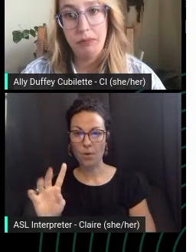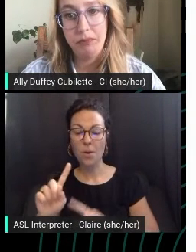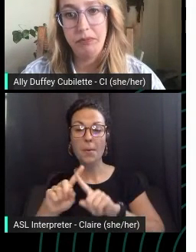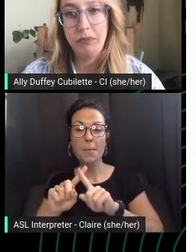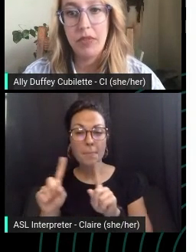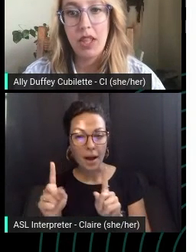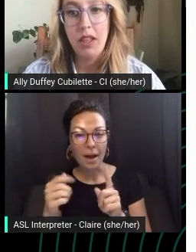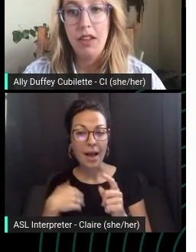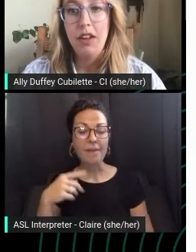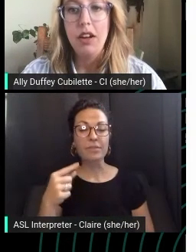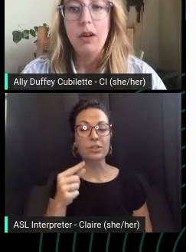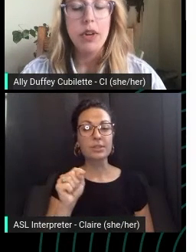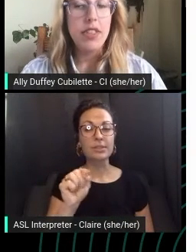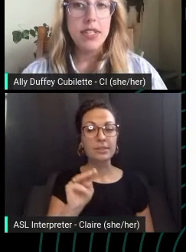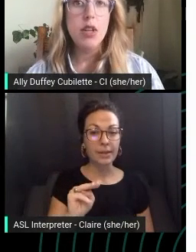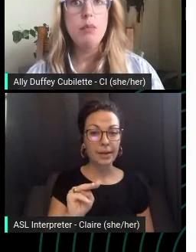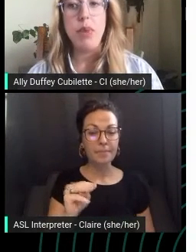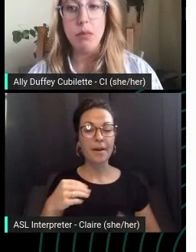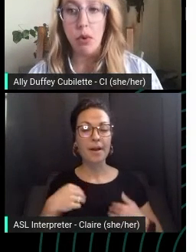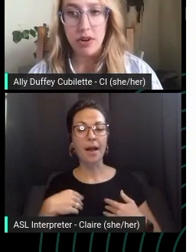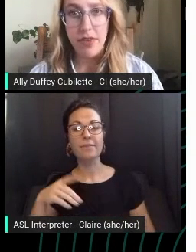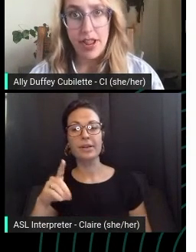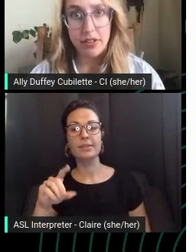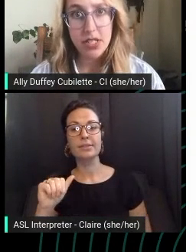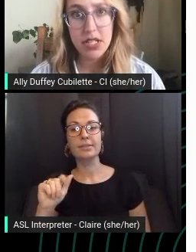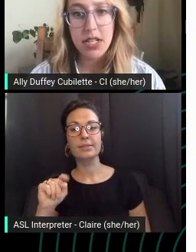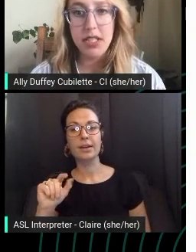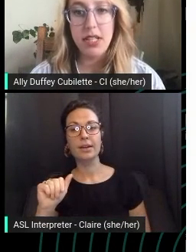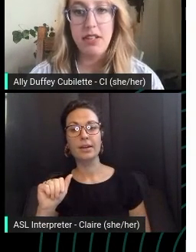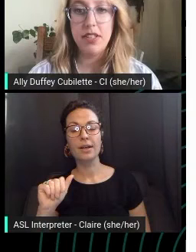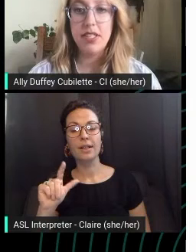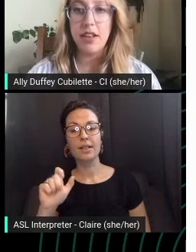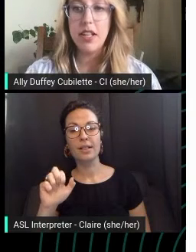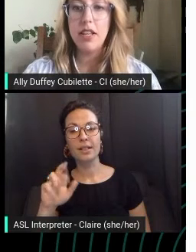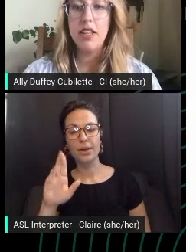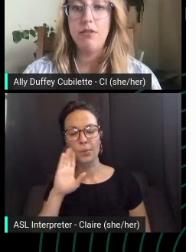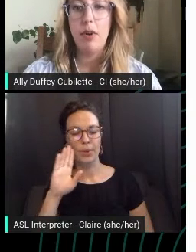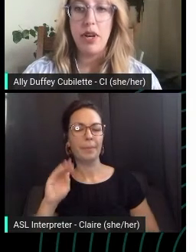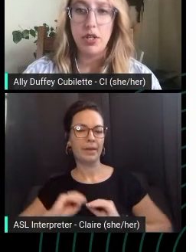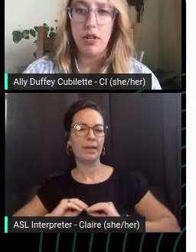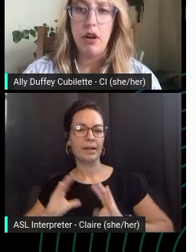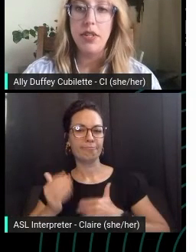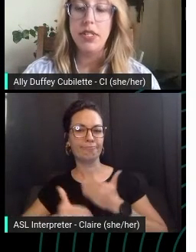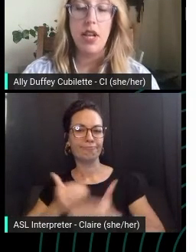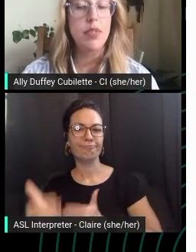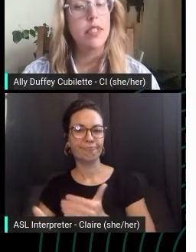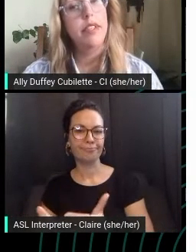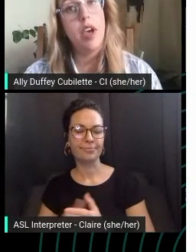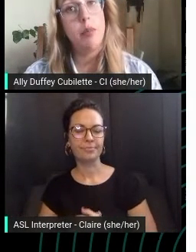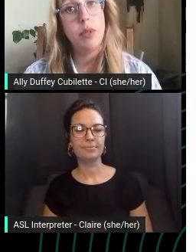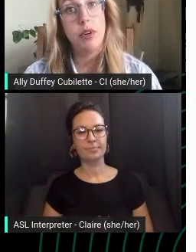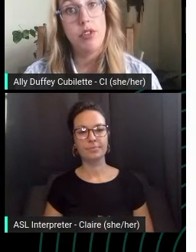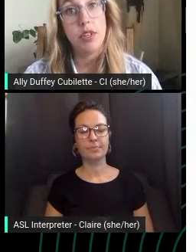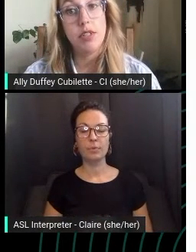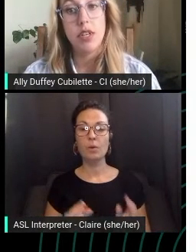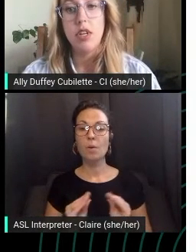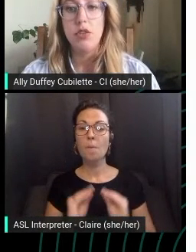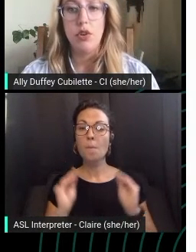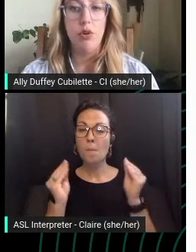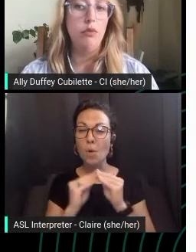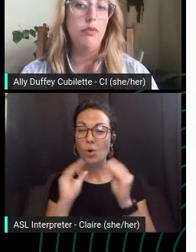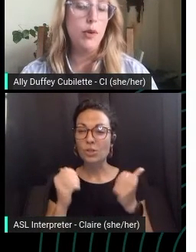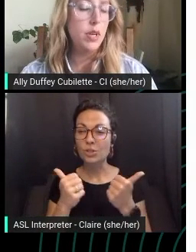straightforward. Where things get a bit more advanced is in sending information on the steps that lead up to